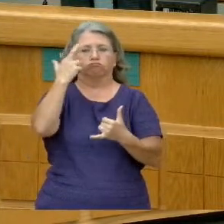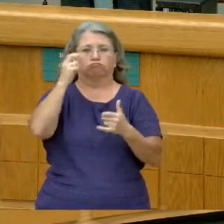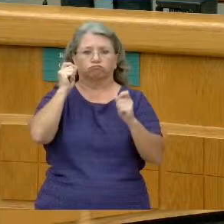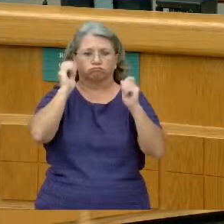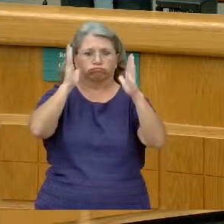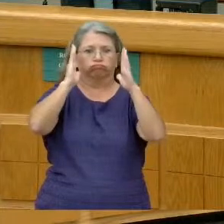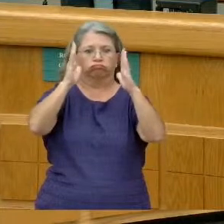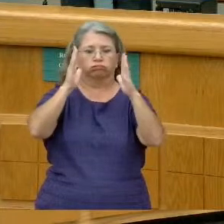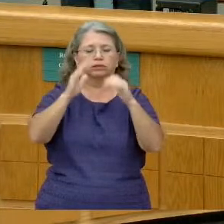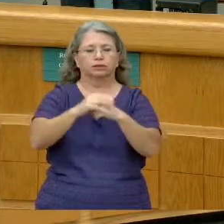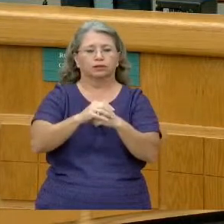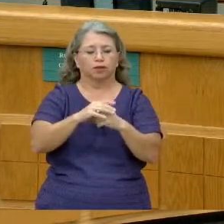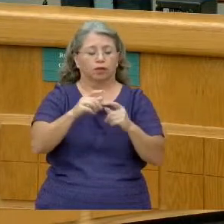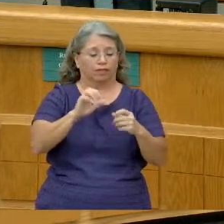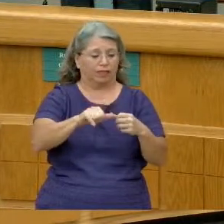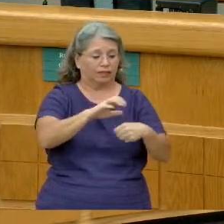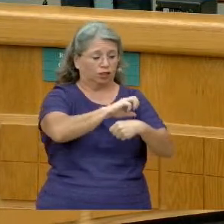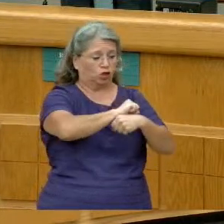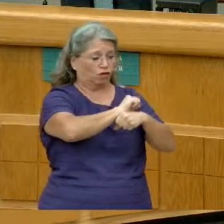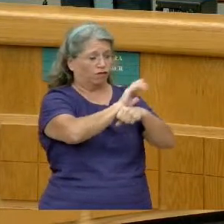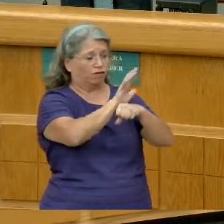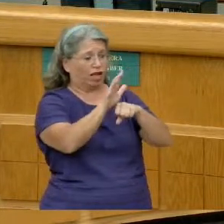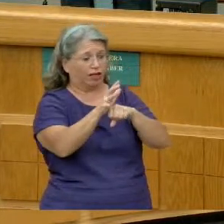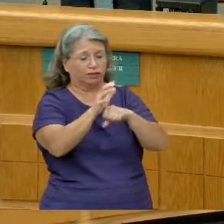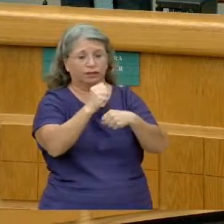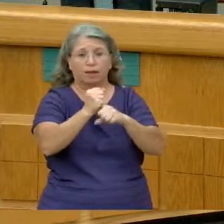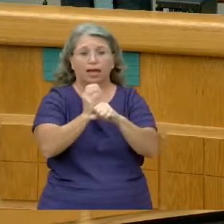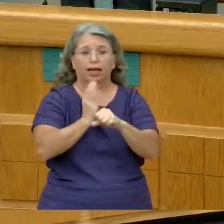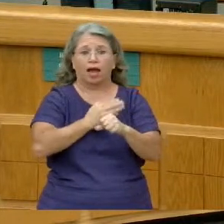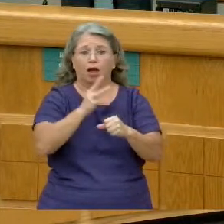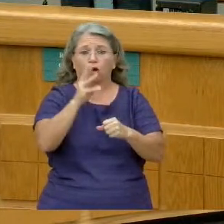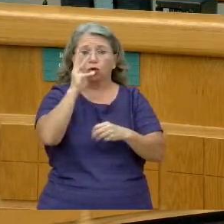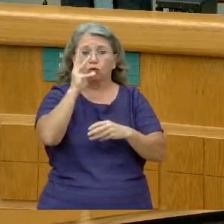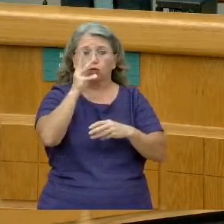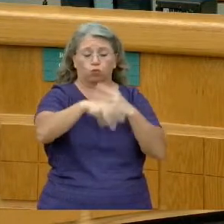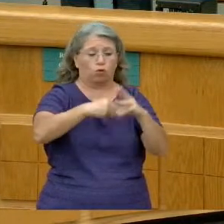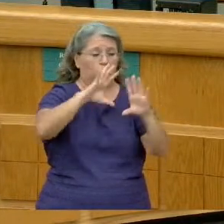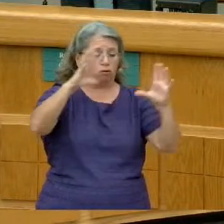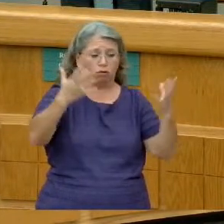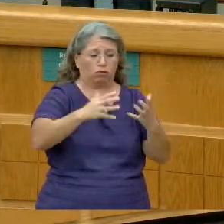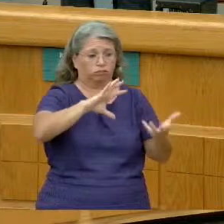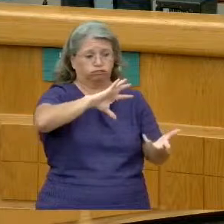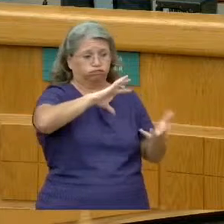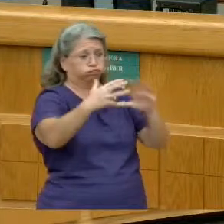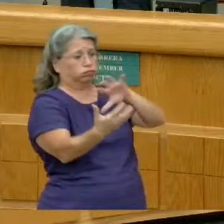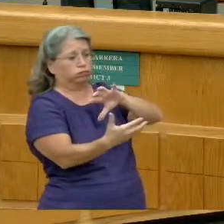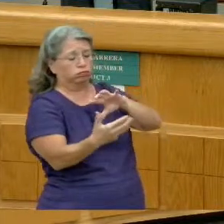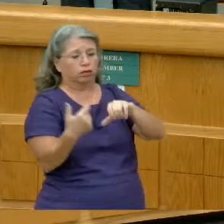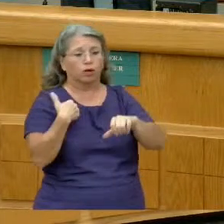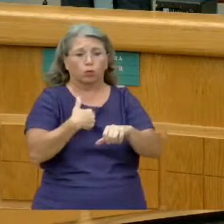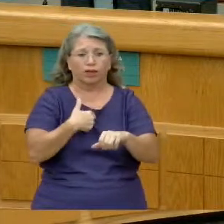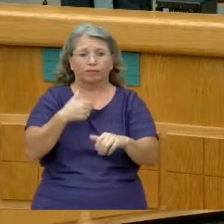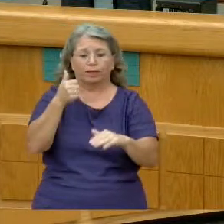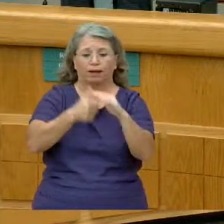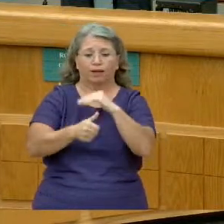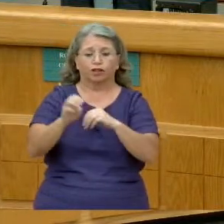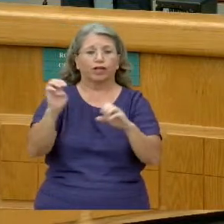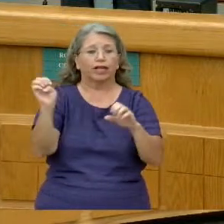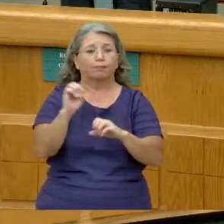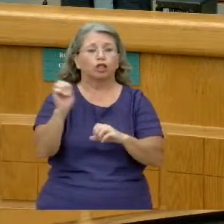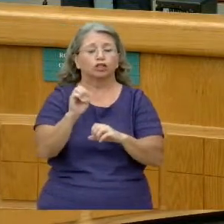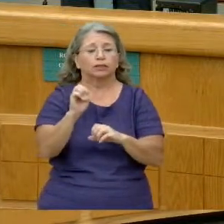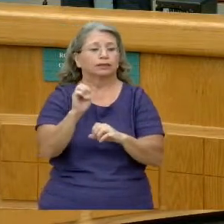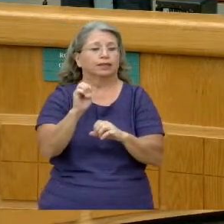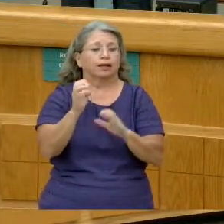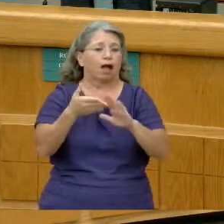turned our world upside down, we have really been in emergency posture at the county and at the city since mid-March. And